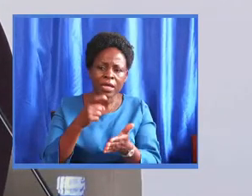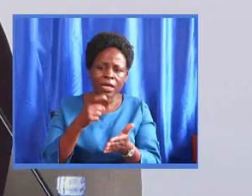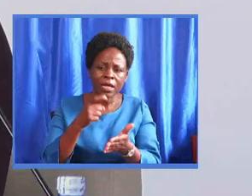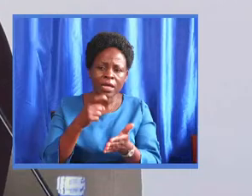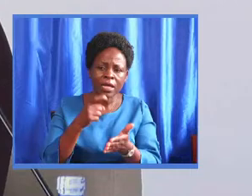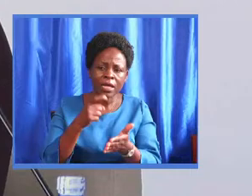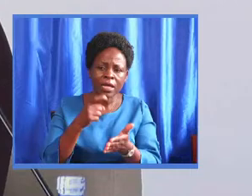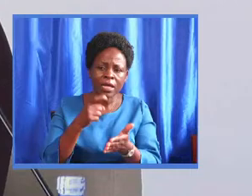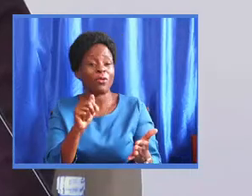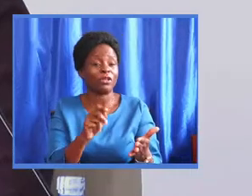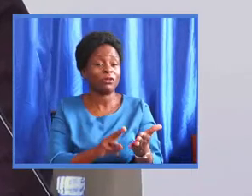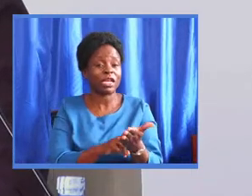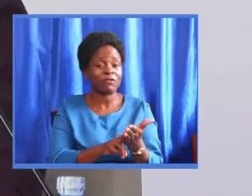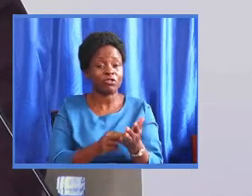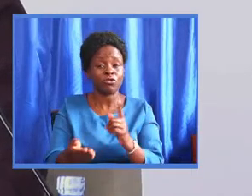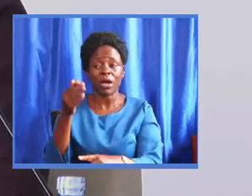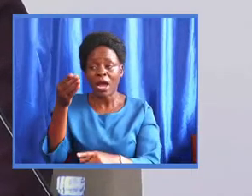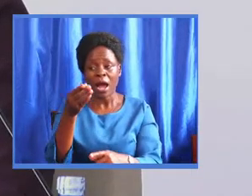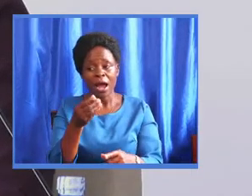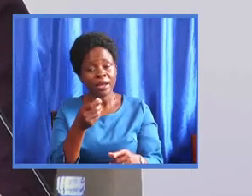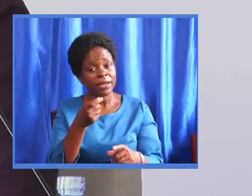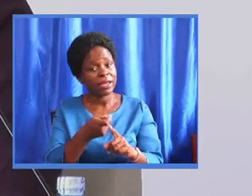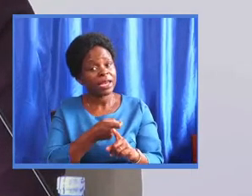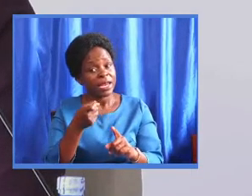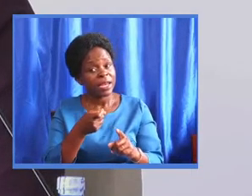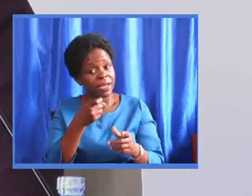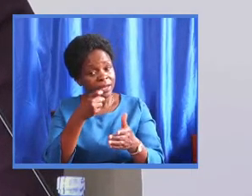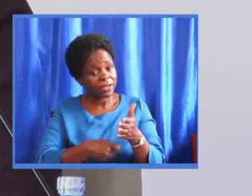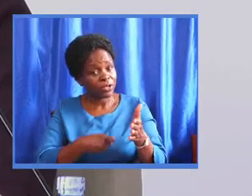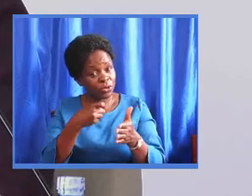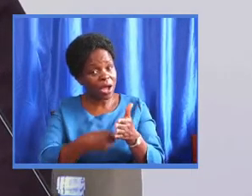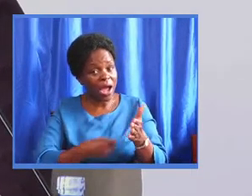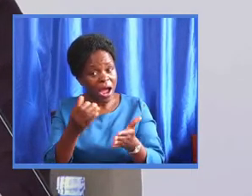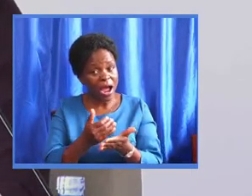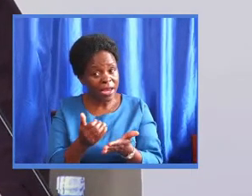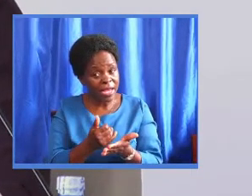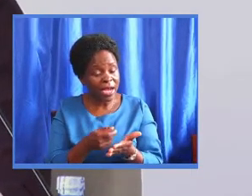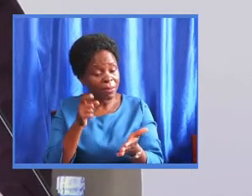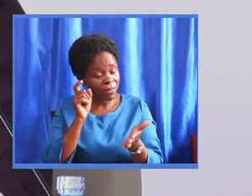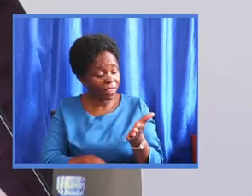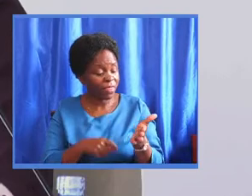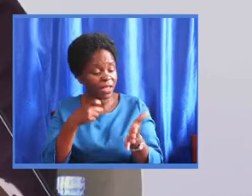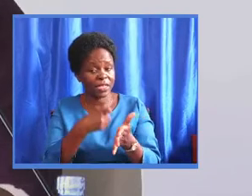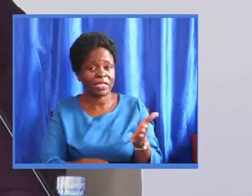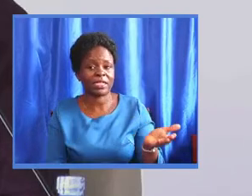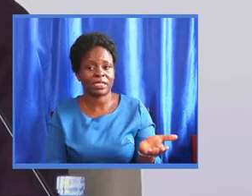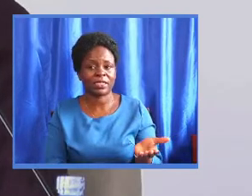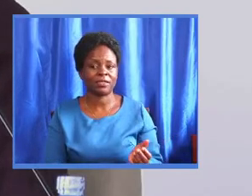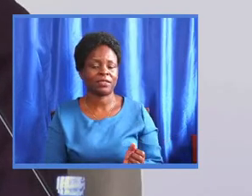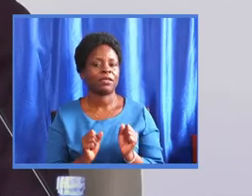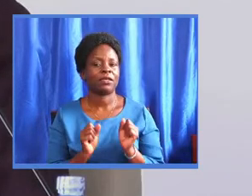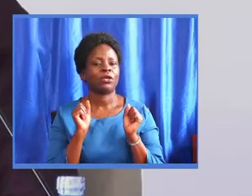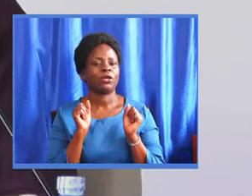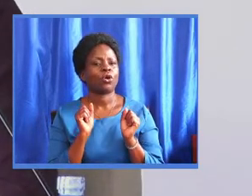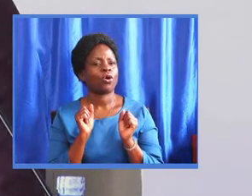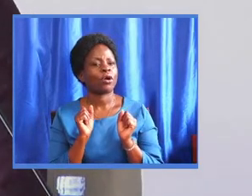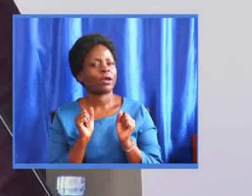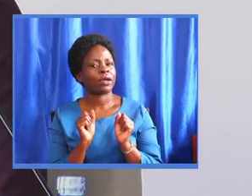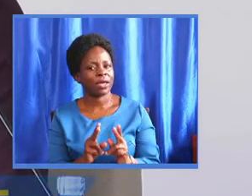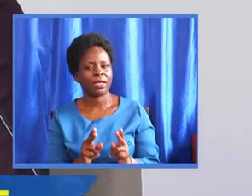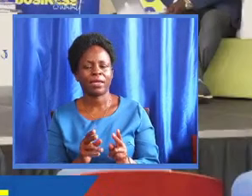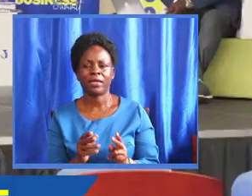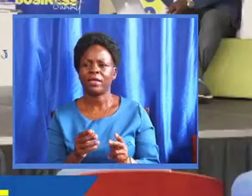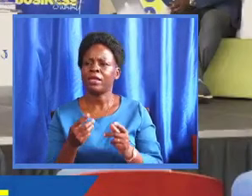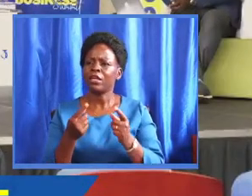to actually earn the income that you're going to declare at the end of the year. That's the difference. All right, talking about